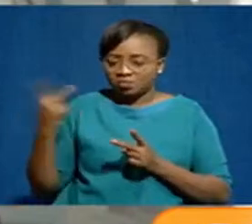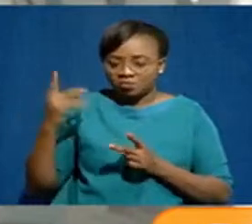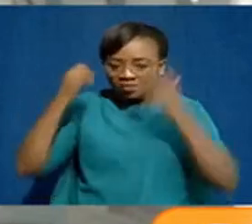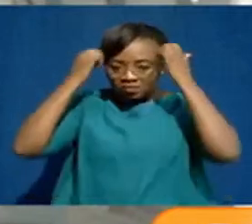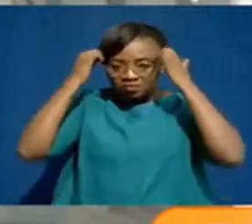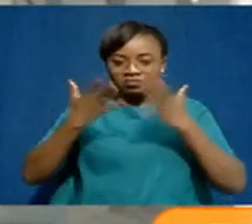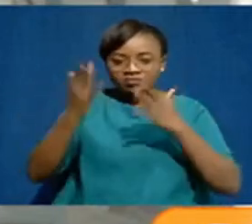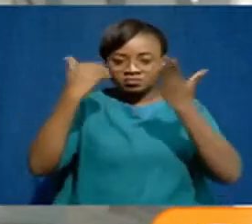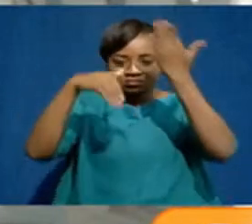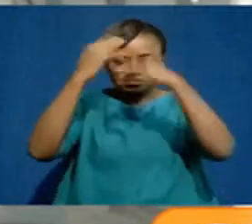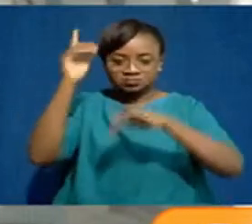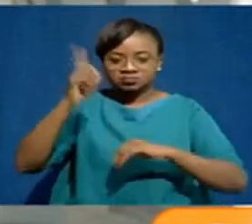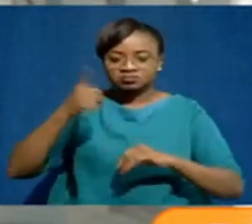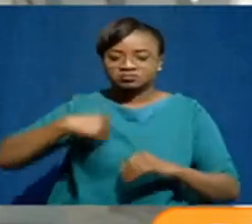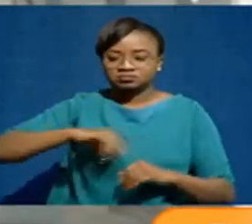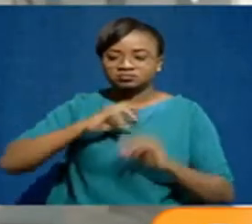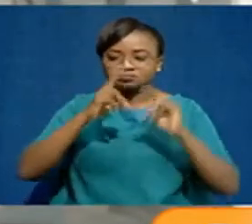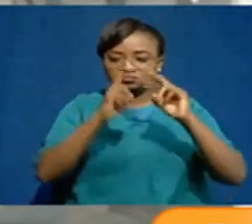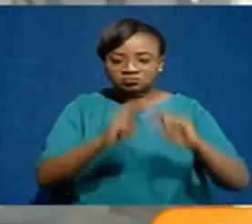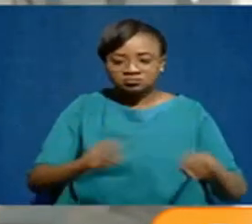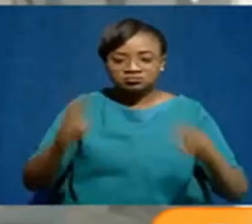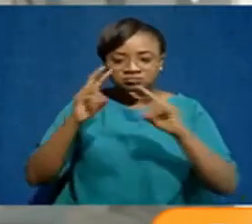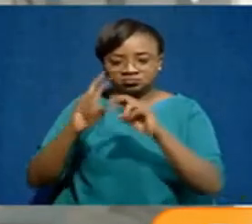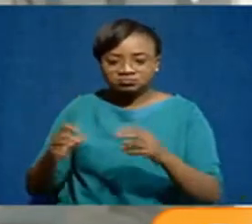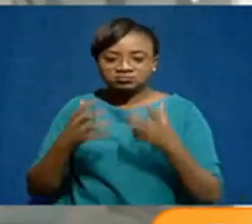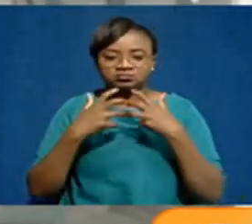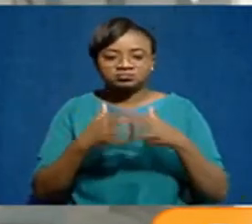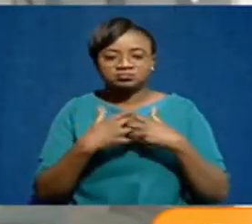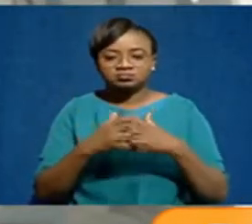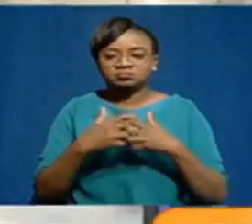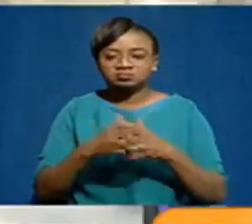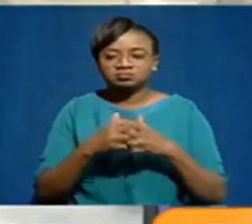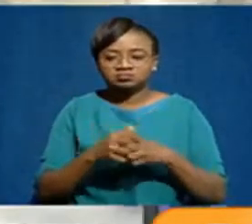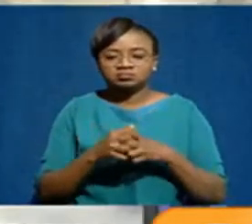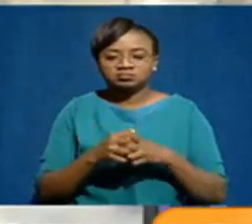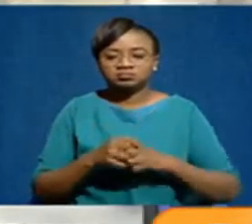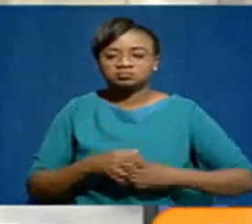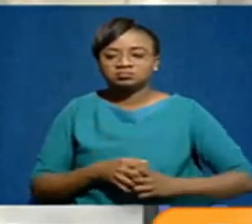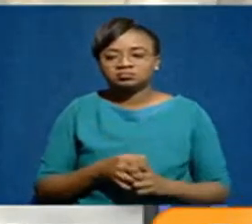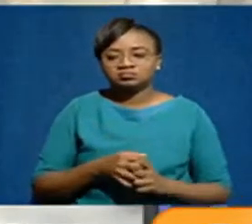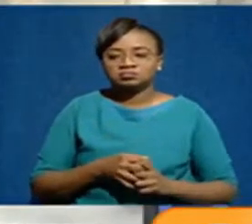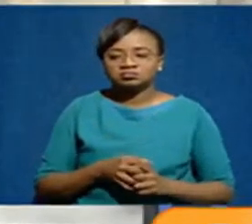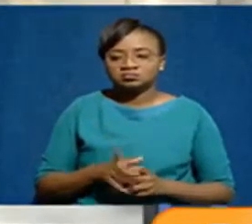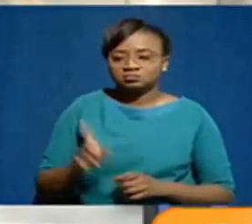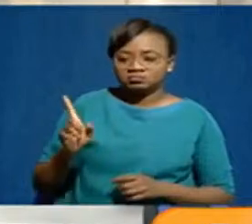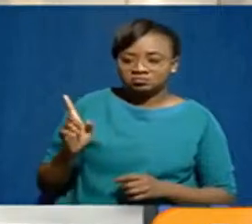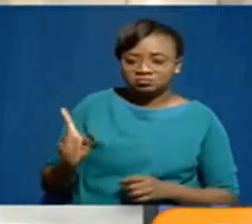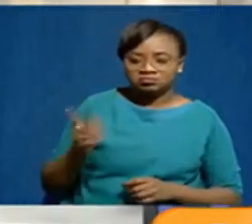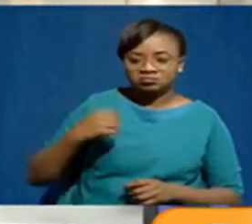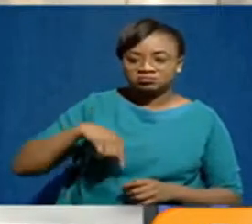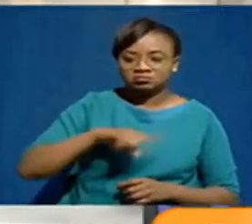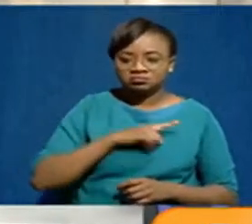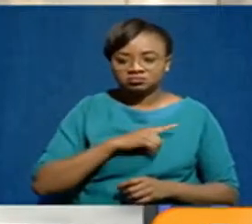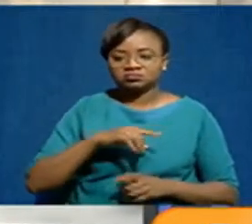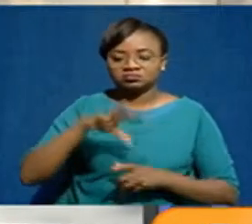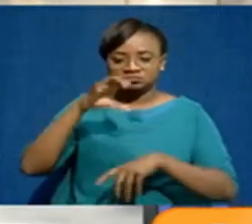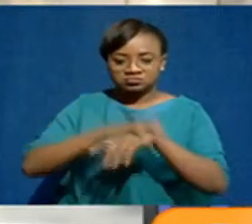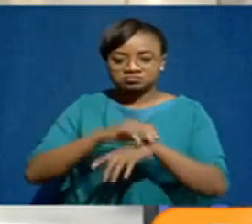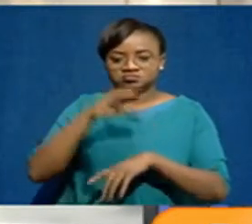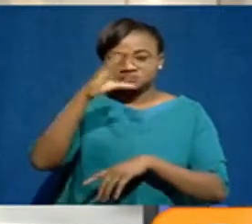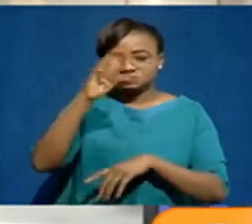were already researching on the science and the engineering behind direct air capture. This is capturing carbon dioxide directly from the